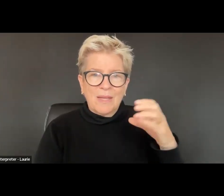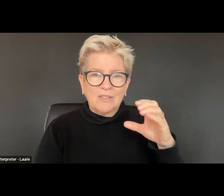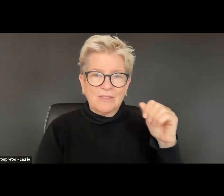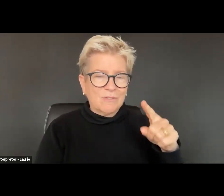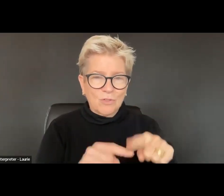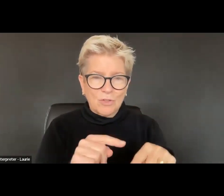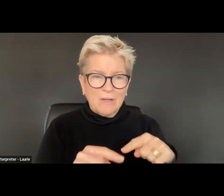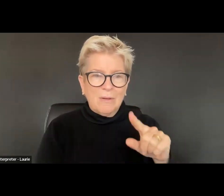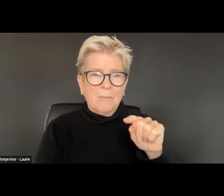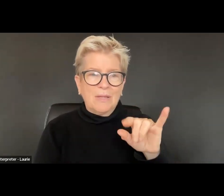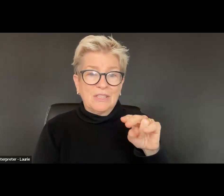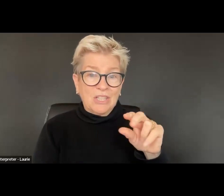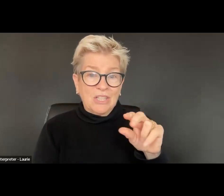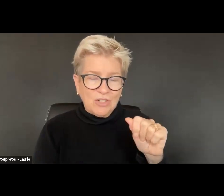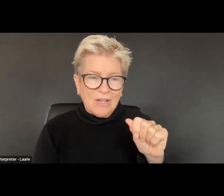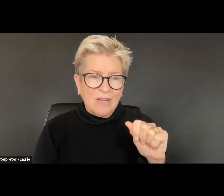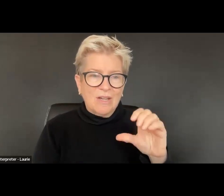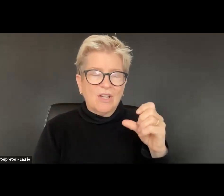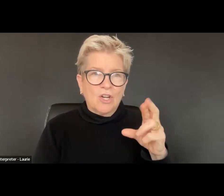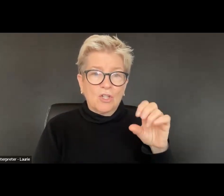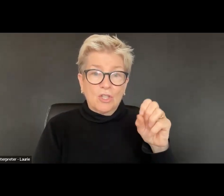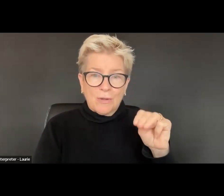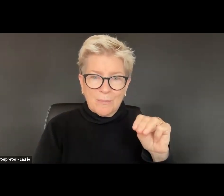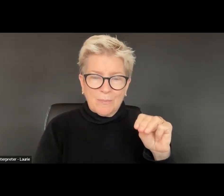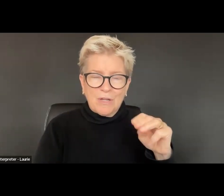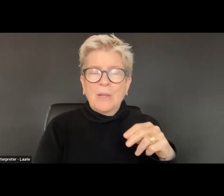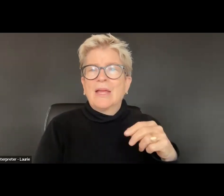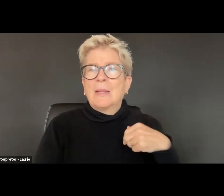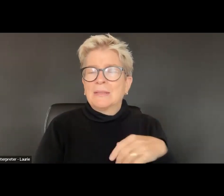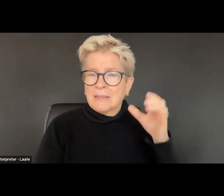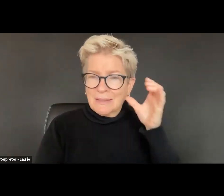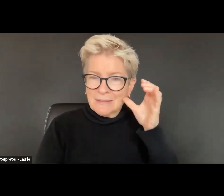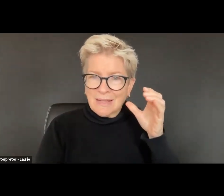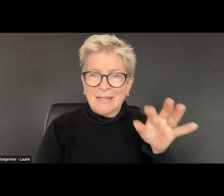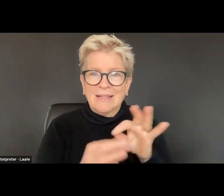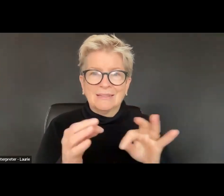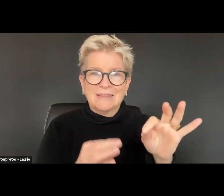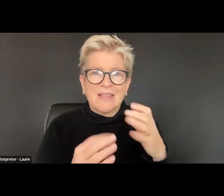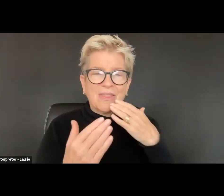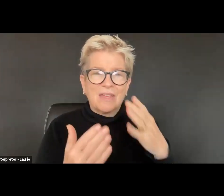Tisha Kirschbaum from HCA is listening on her behalf. So Tisha, thanks for being here.